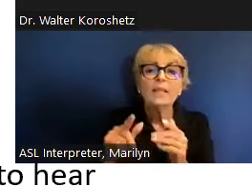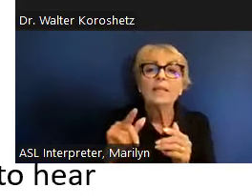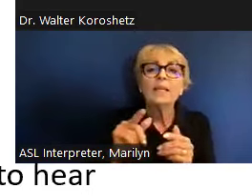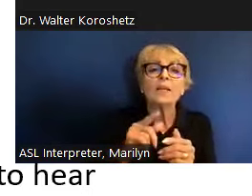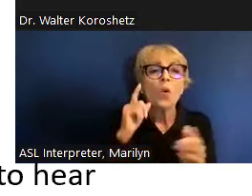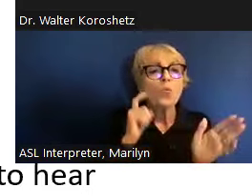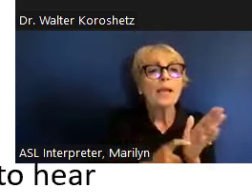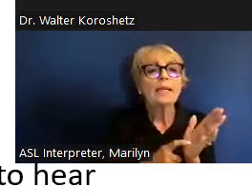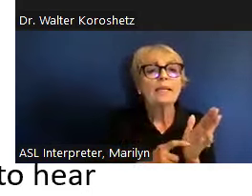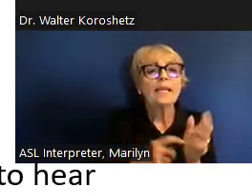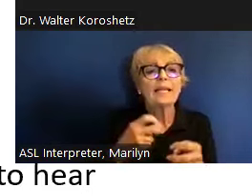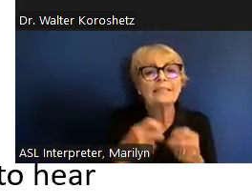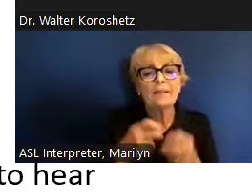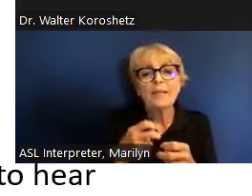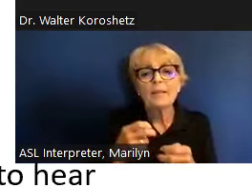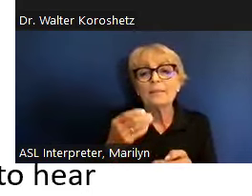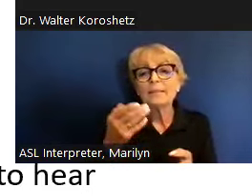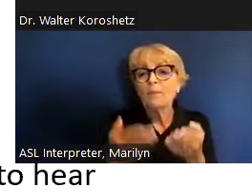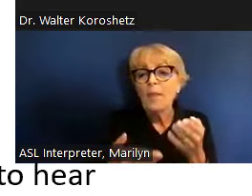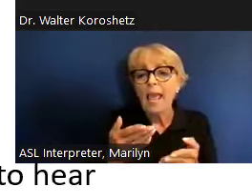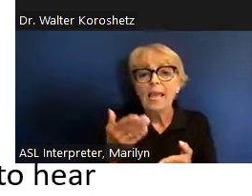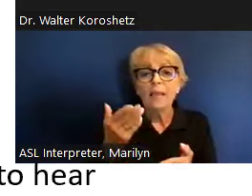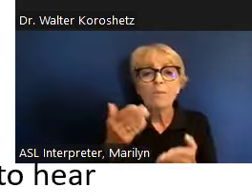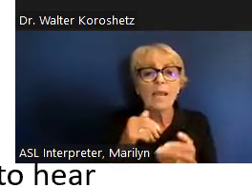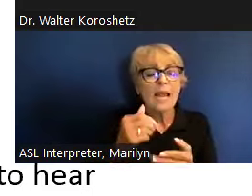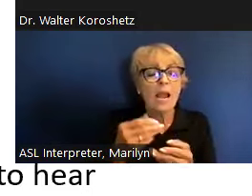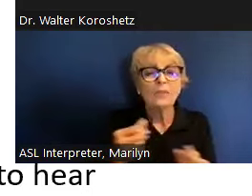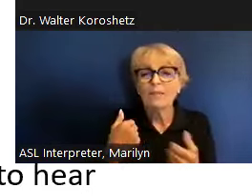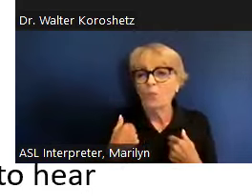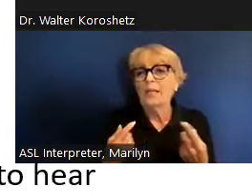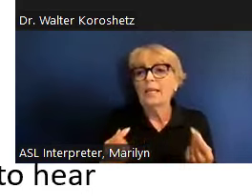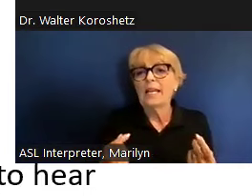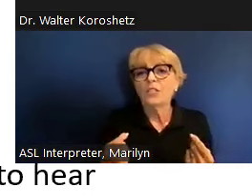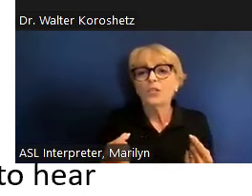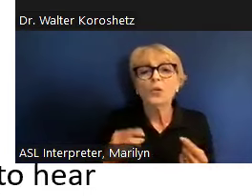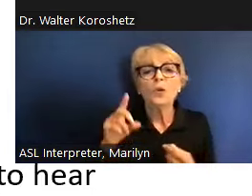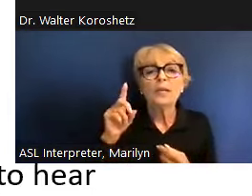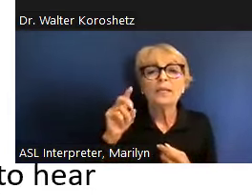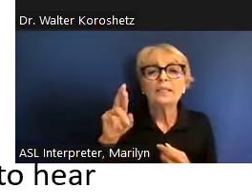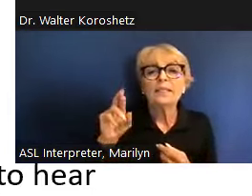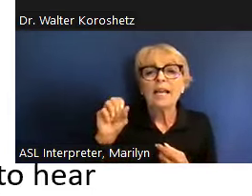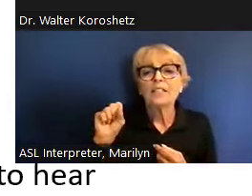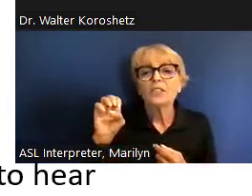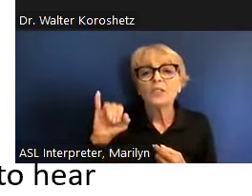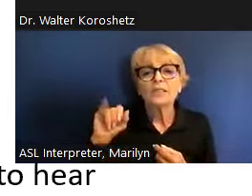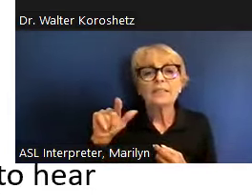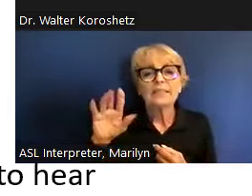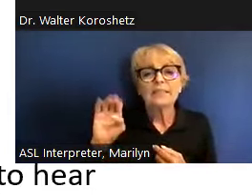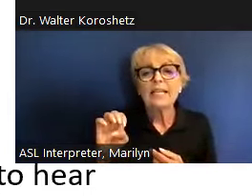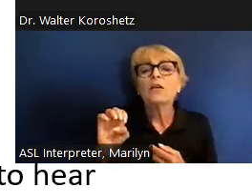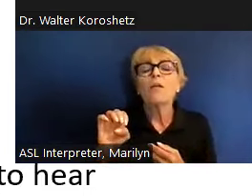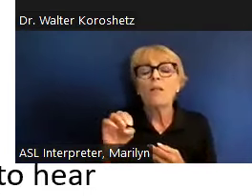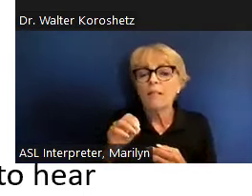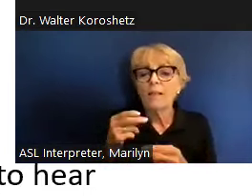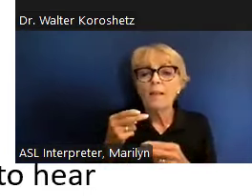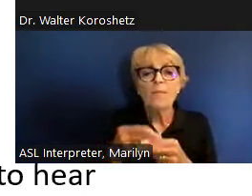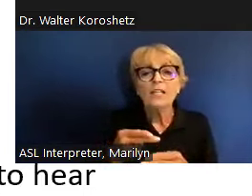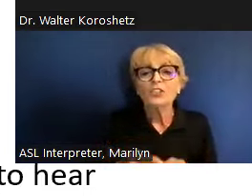Recognizing, symptoms may or may not resolve. What can I do, right? Dr. Sequelae mentioned the locus of control, and we talk about that almost every